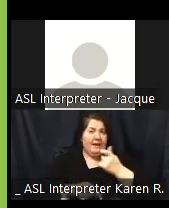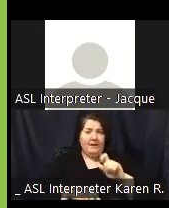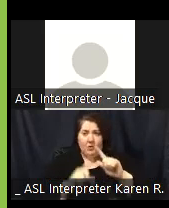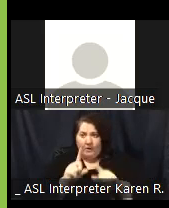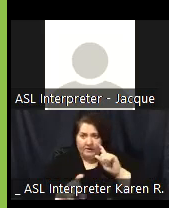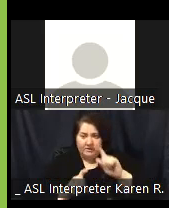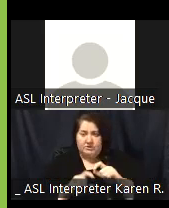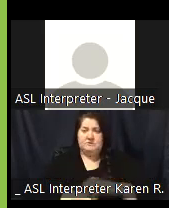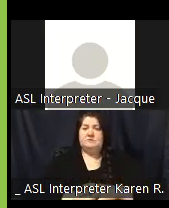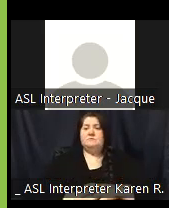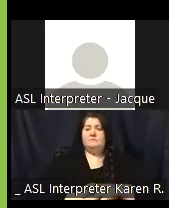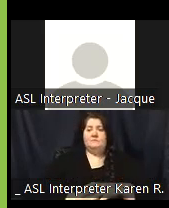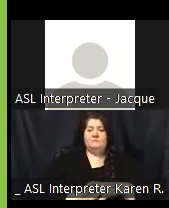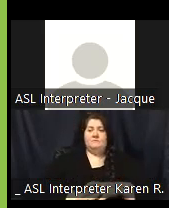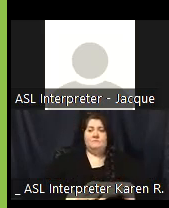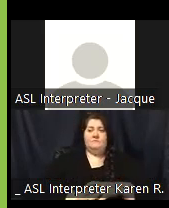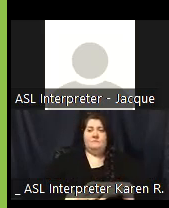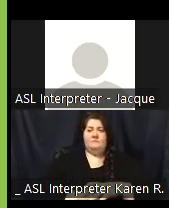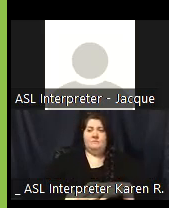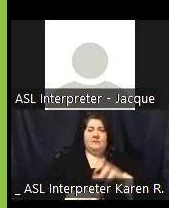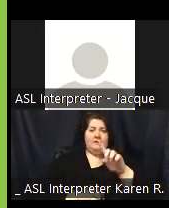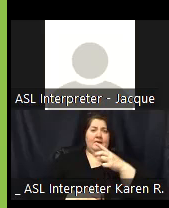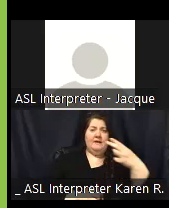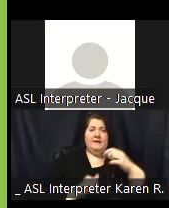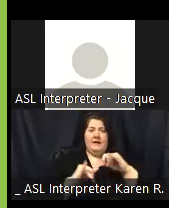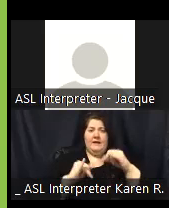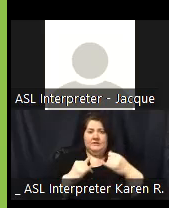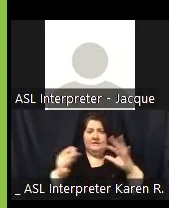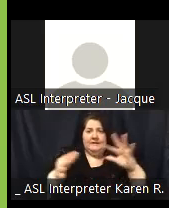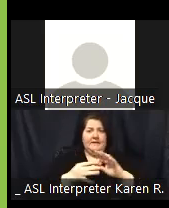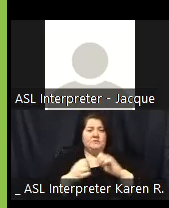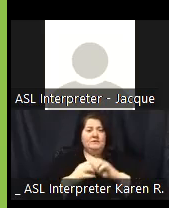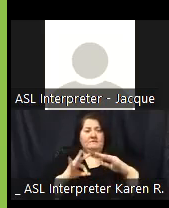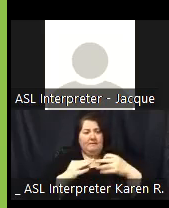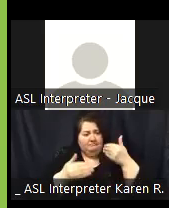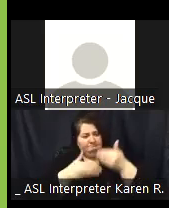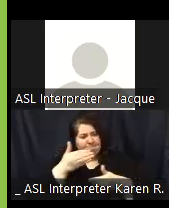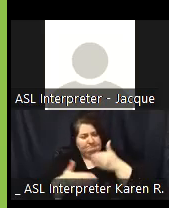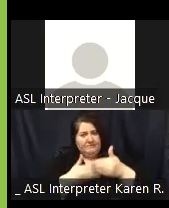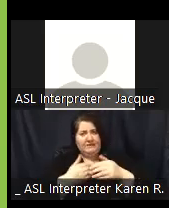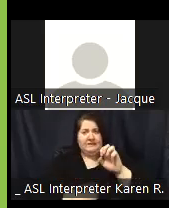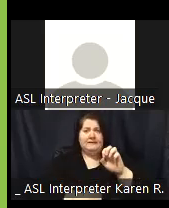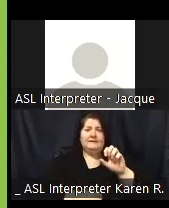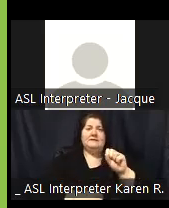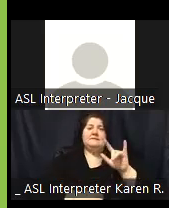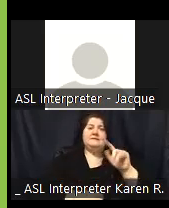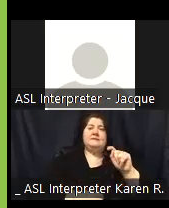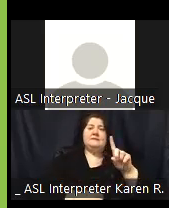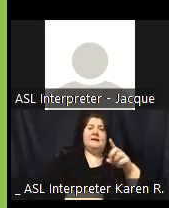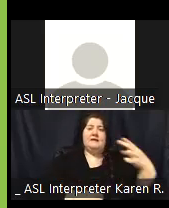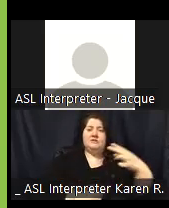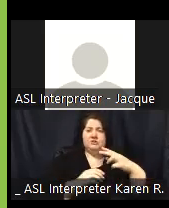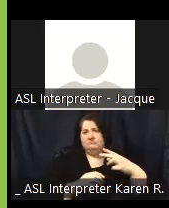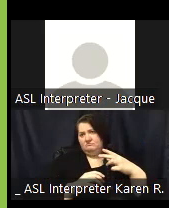have. The DHH agency connects with the family to move forward in the ESIT DHH process, the chosen